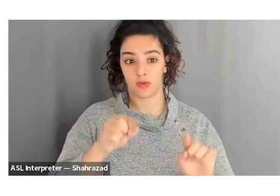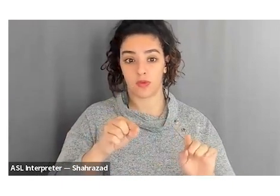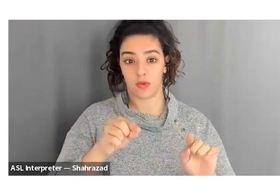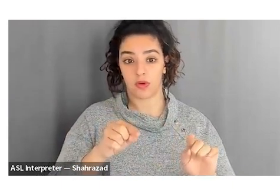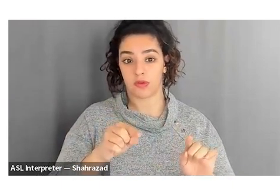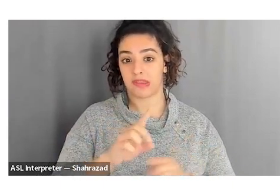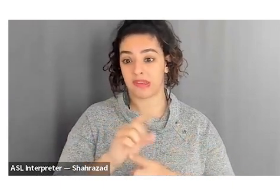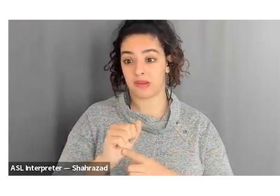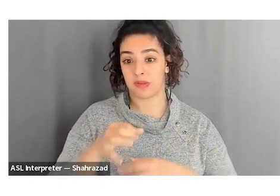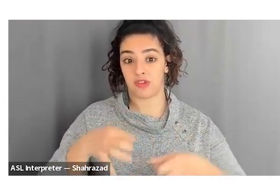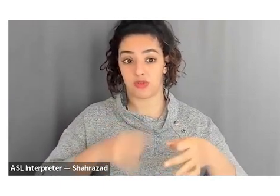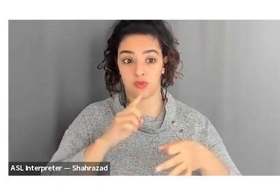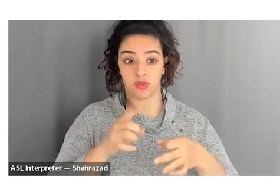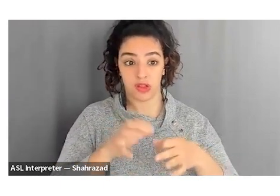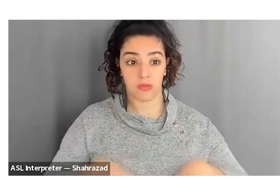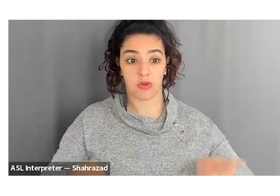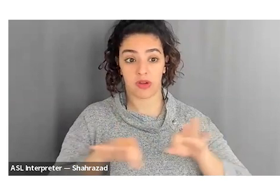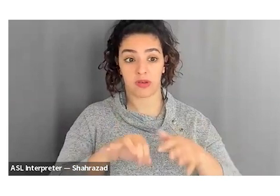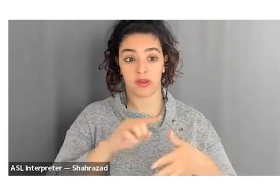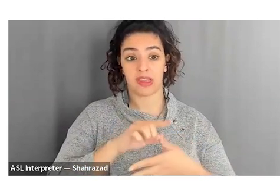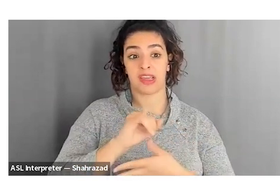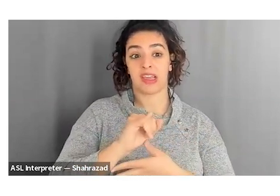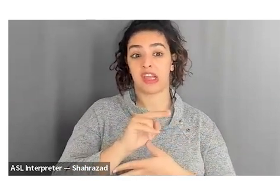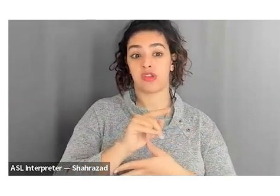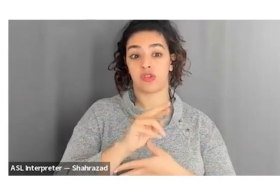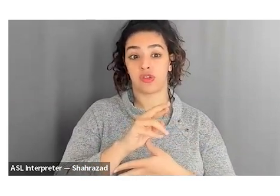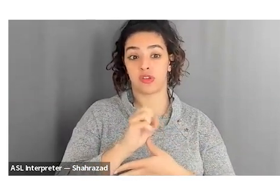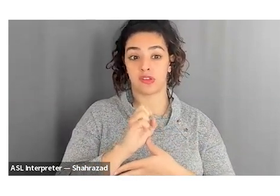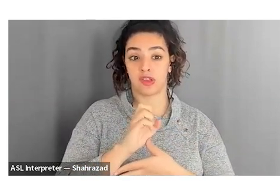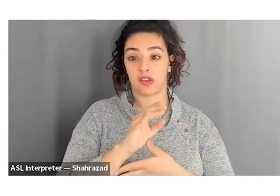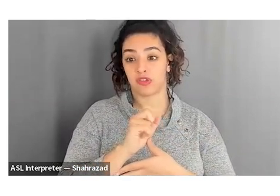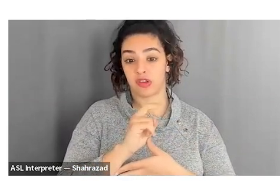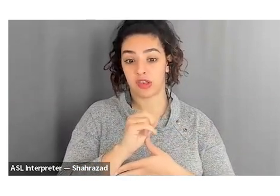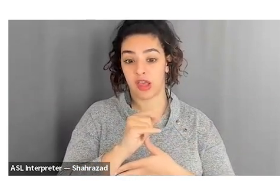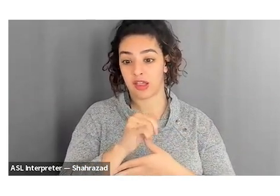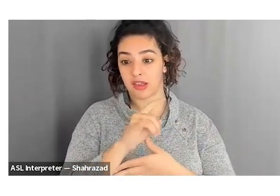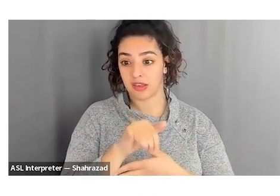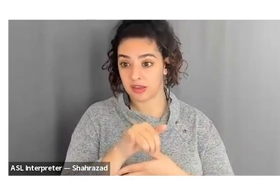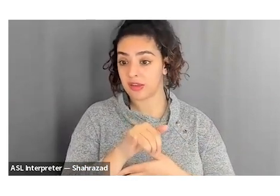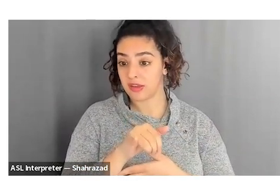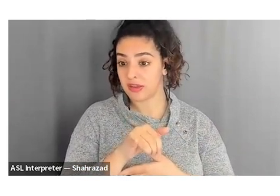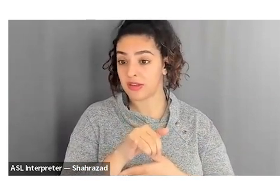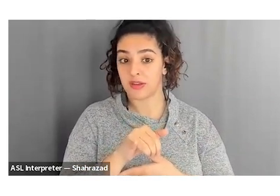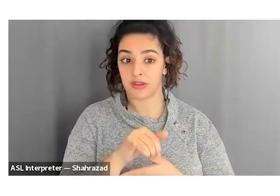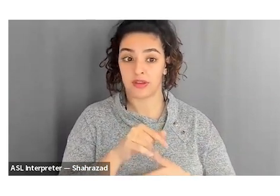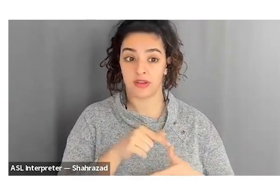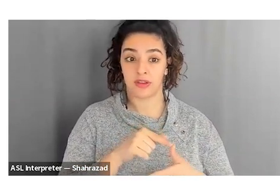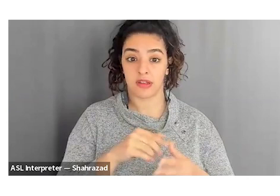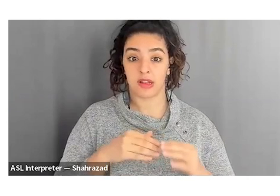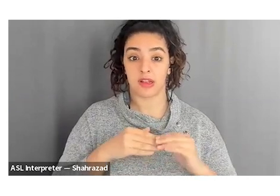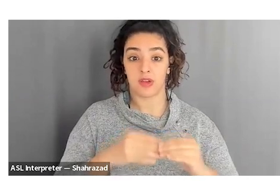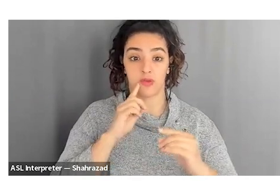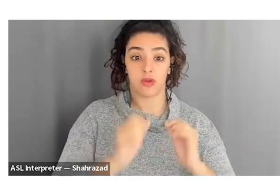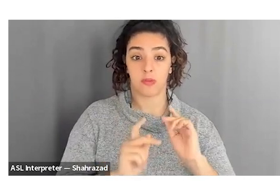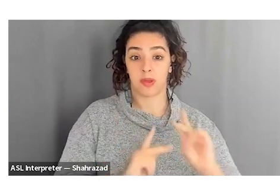important. So the first principle is intersectionality. Then you have a leadership of those most impacted,